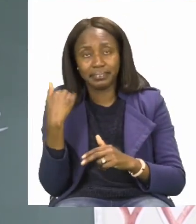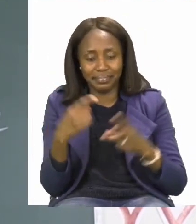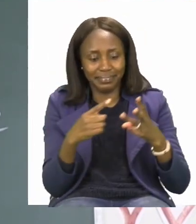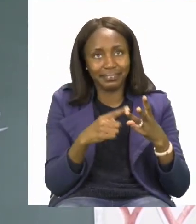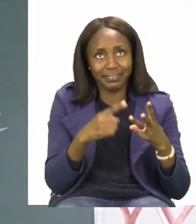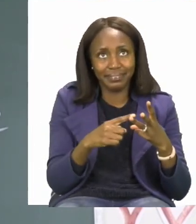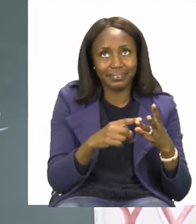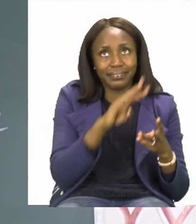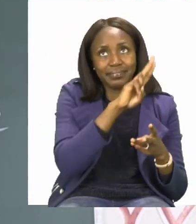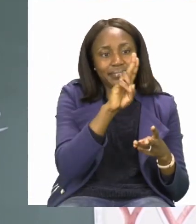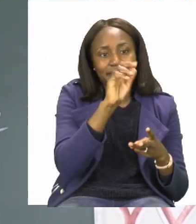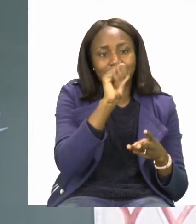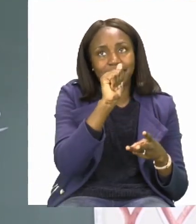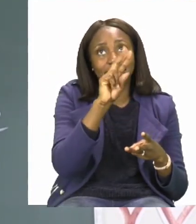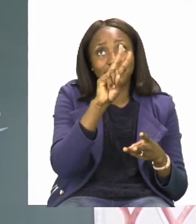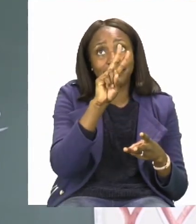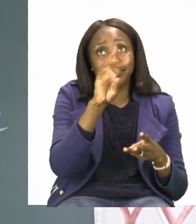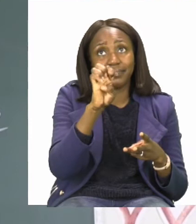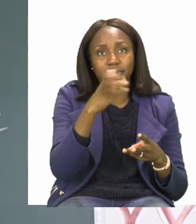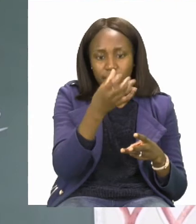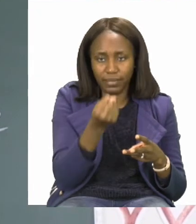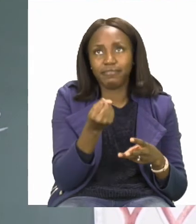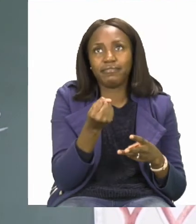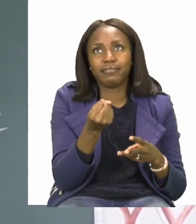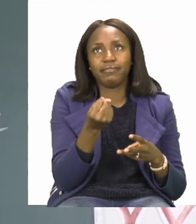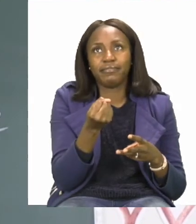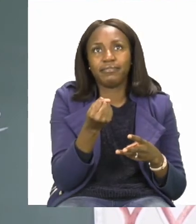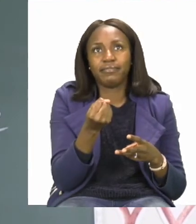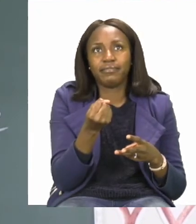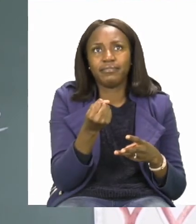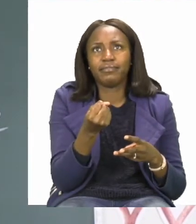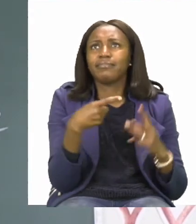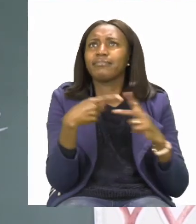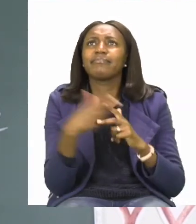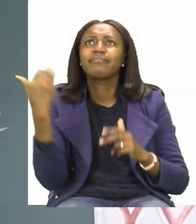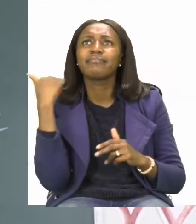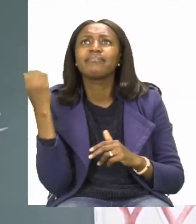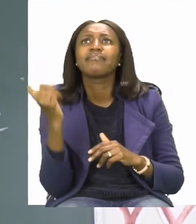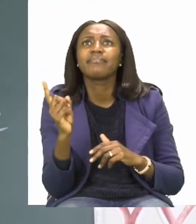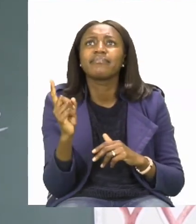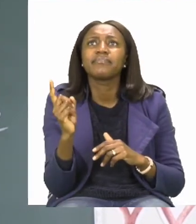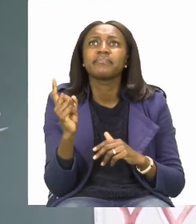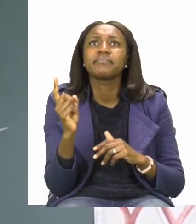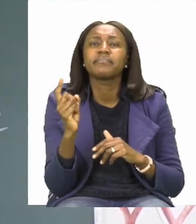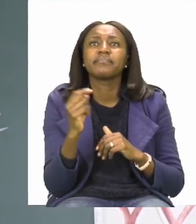do together, if the word is have, what is the past tense of have?